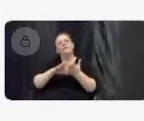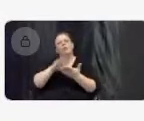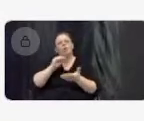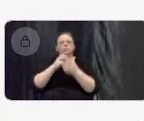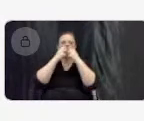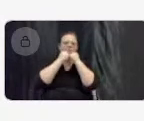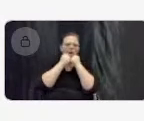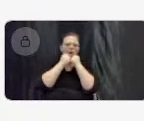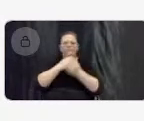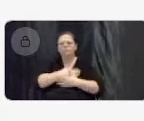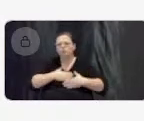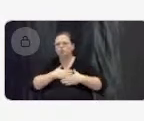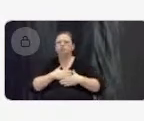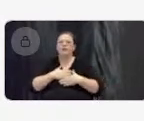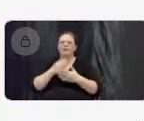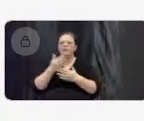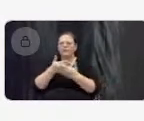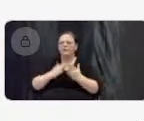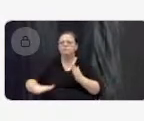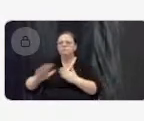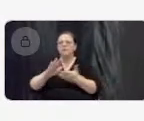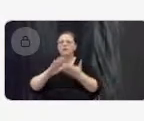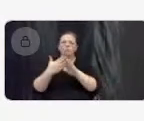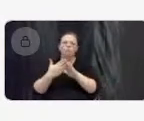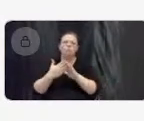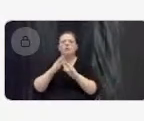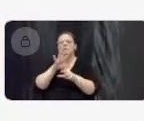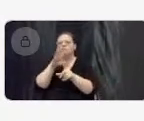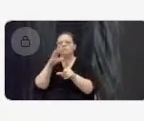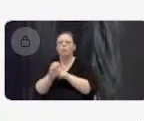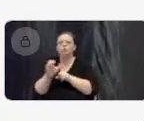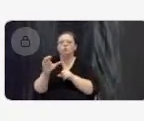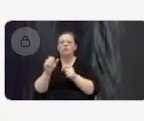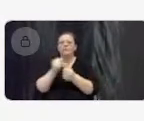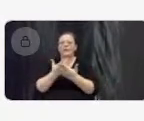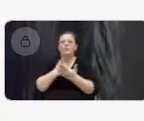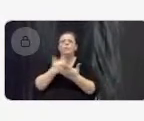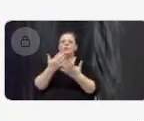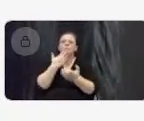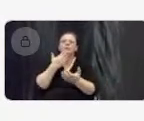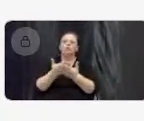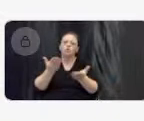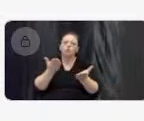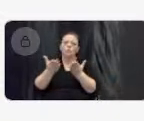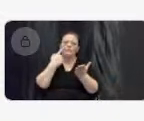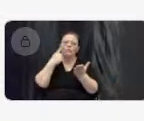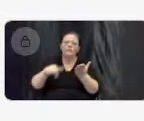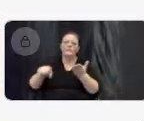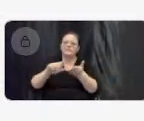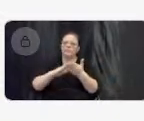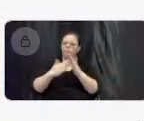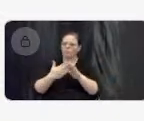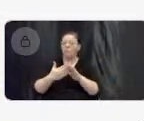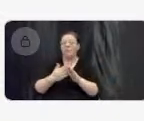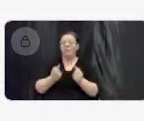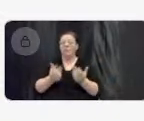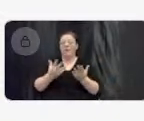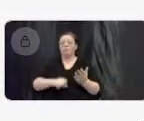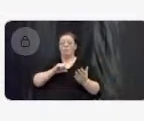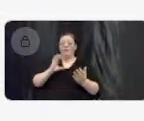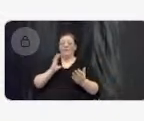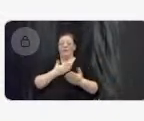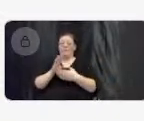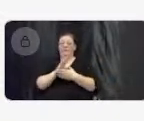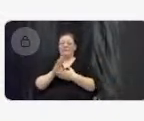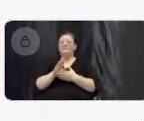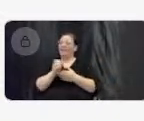appreciate the neighborhood as well as the community culture, and we truly want to be good stewards of the community. We take a lot of pride in our business and we put a lot of time and energy into